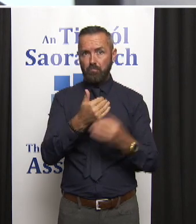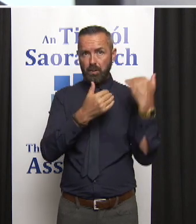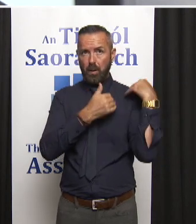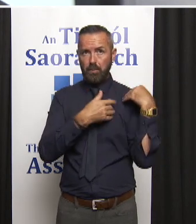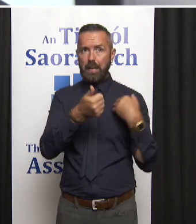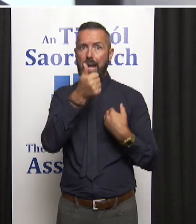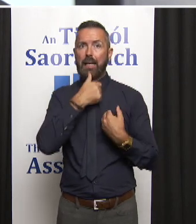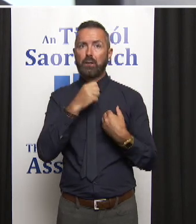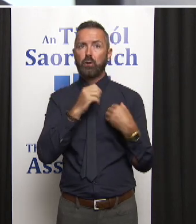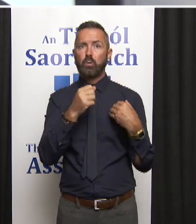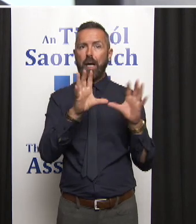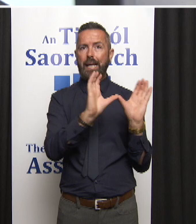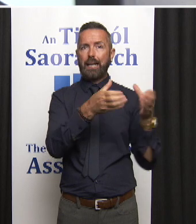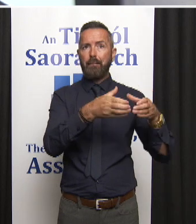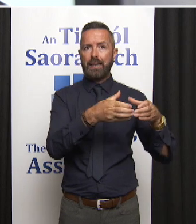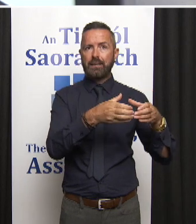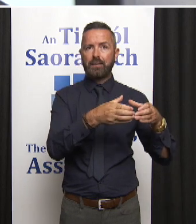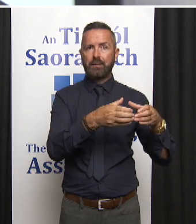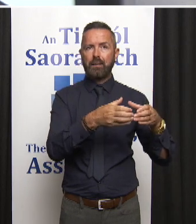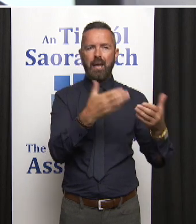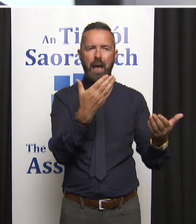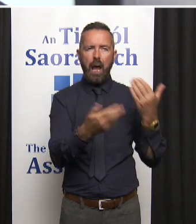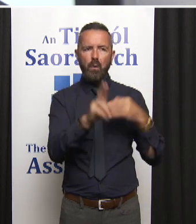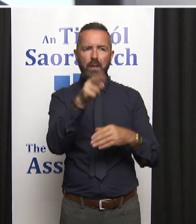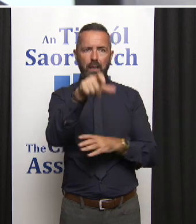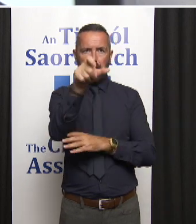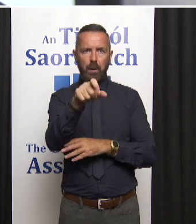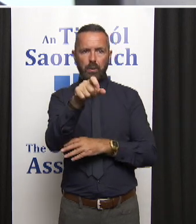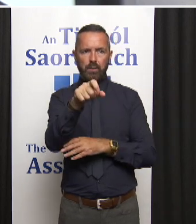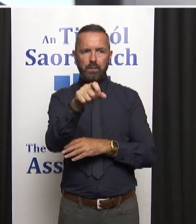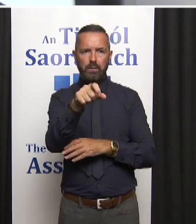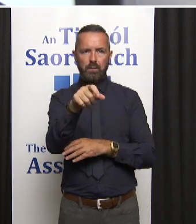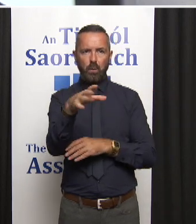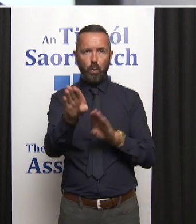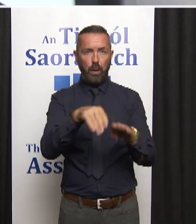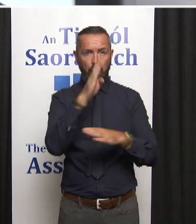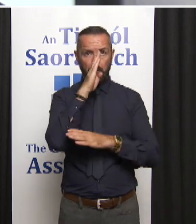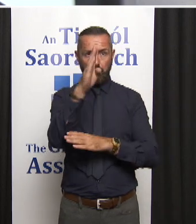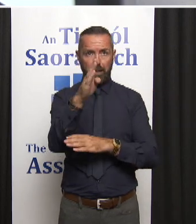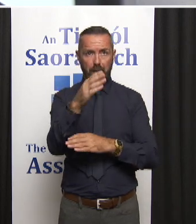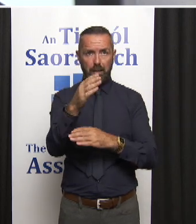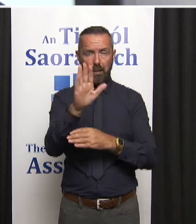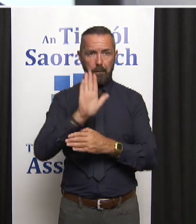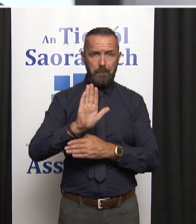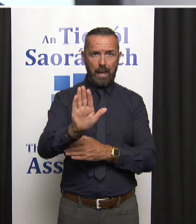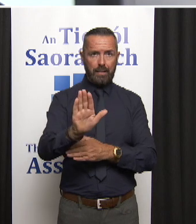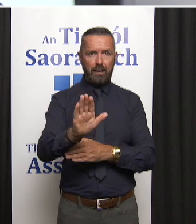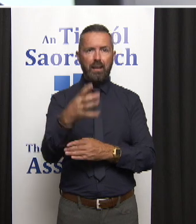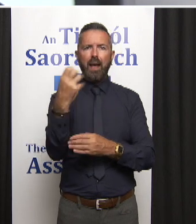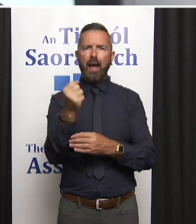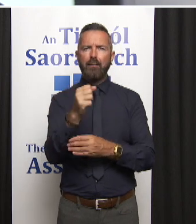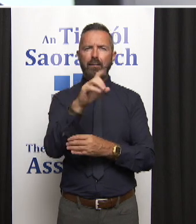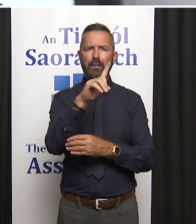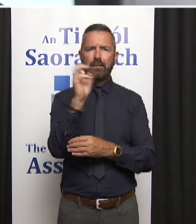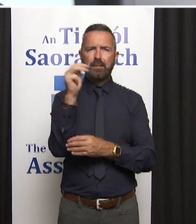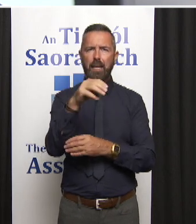basis? How could a body lacking an electoral mandate to hold a directly elected mayor with his or her electoral